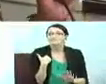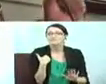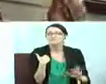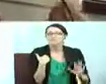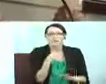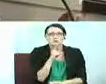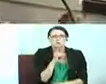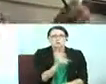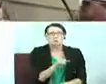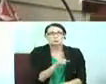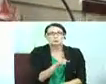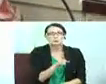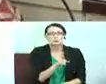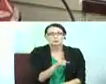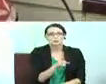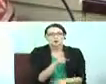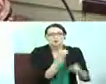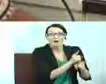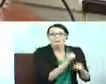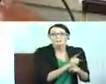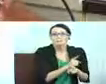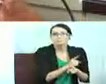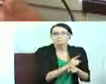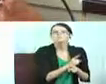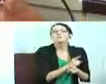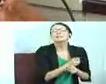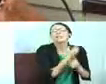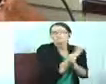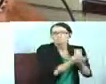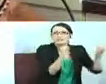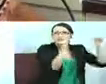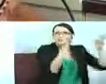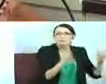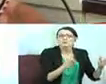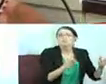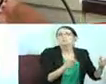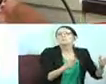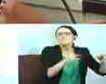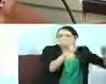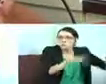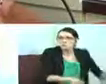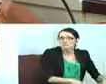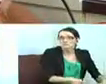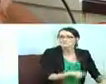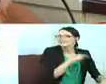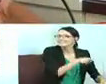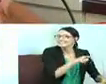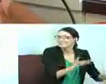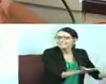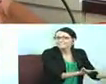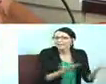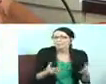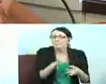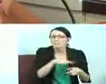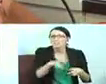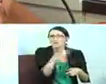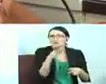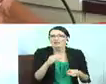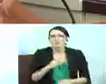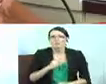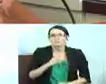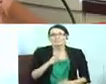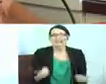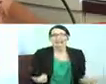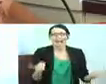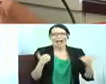We have a true and a rightful emancipator that came to lift the spirit of heaviness and to